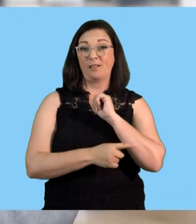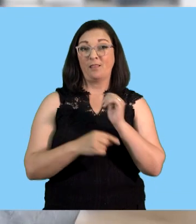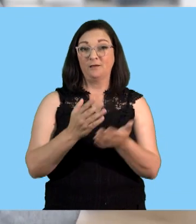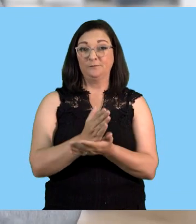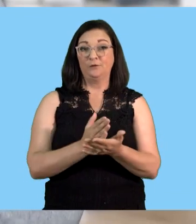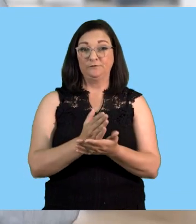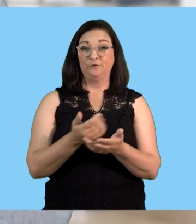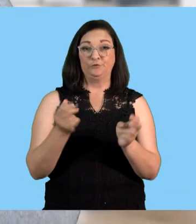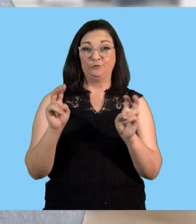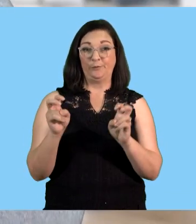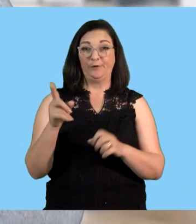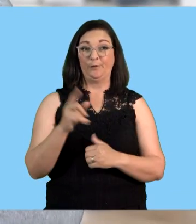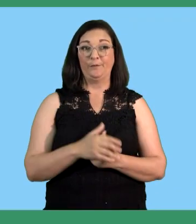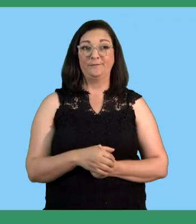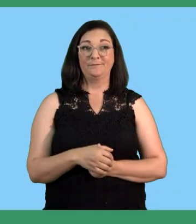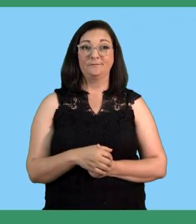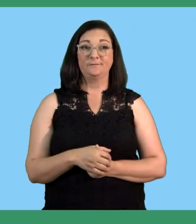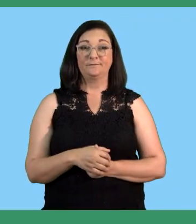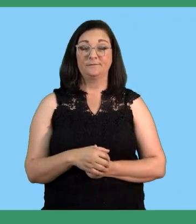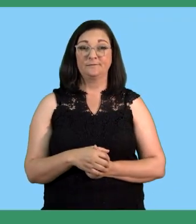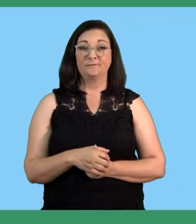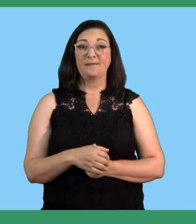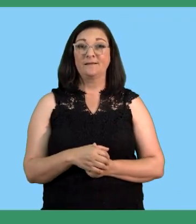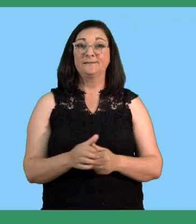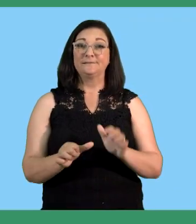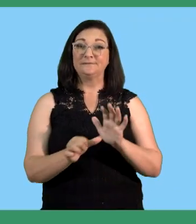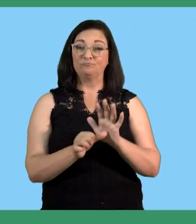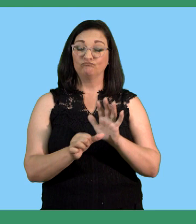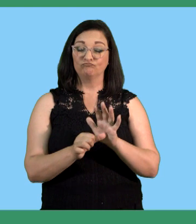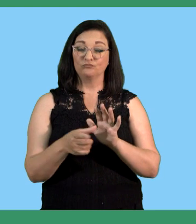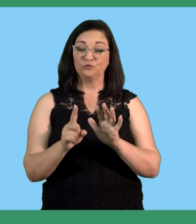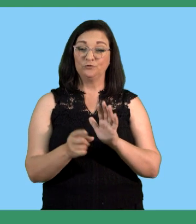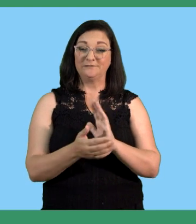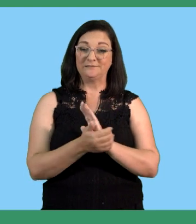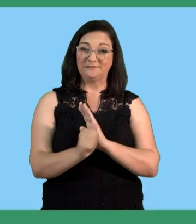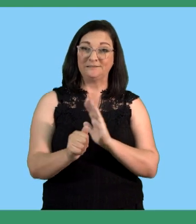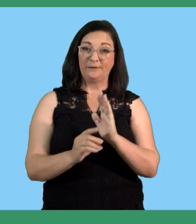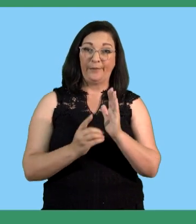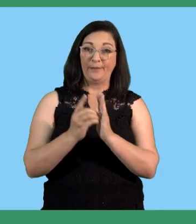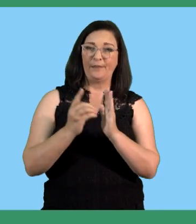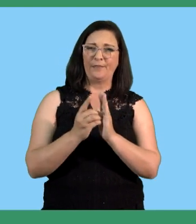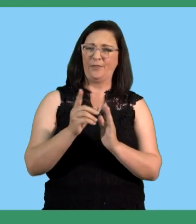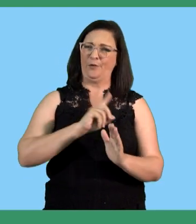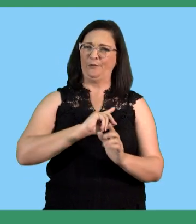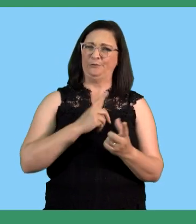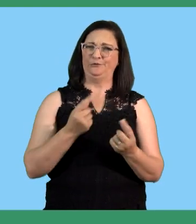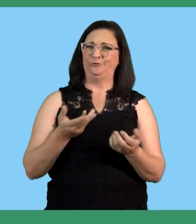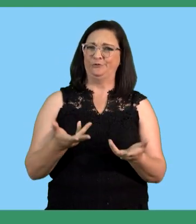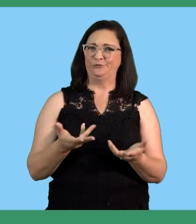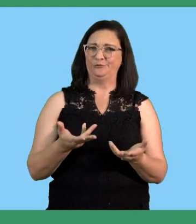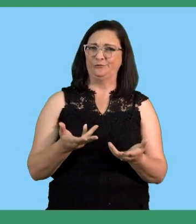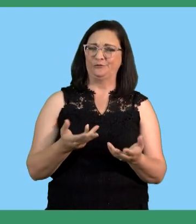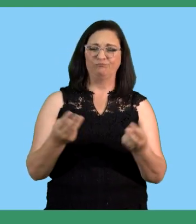the in this topic. We're looking at the importance of skills development. Why must we develop the